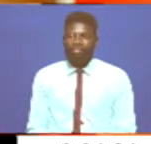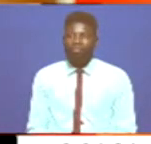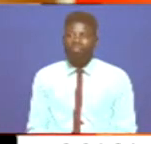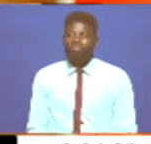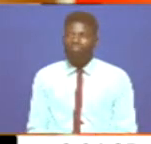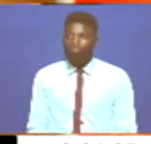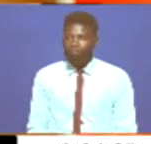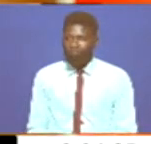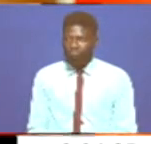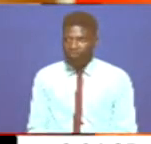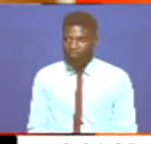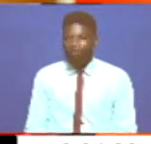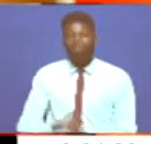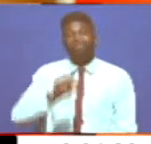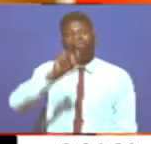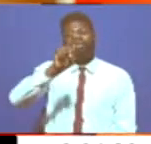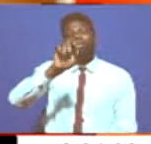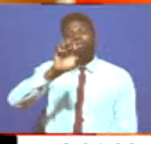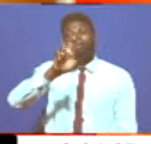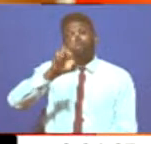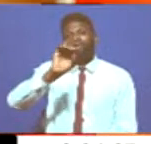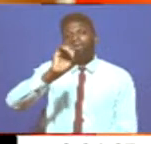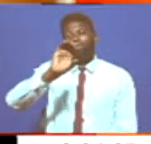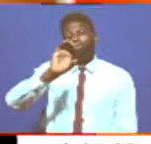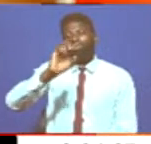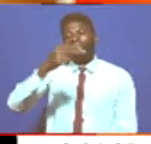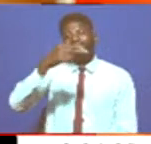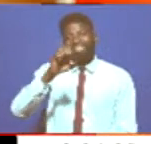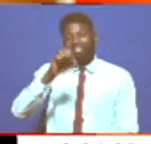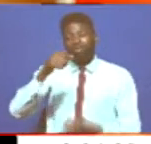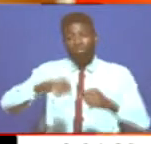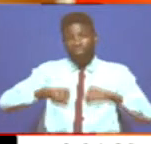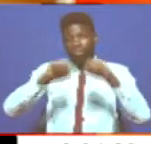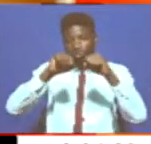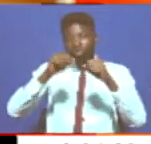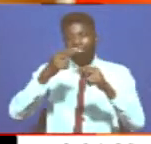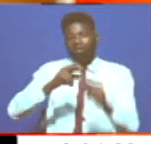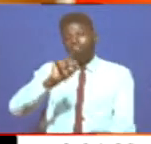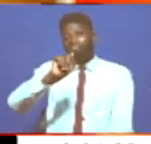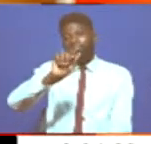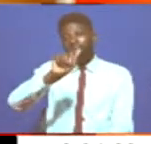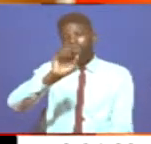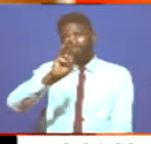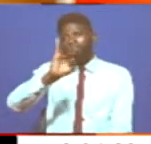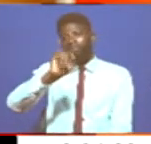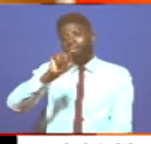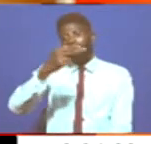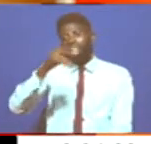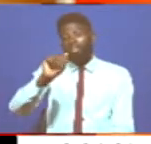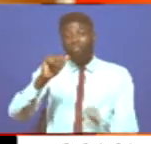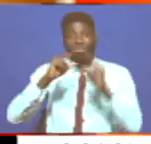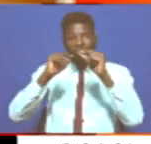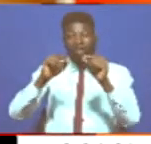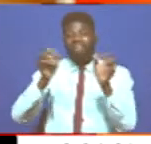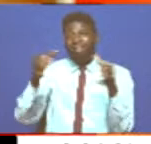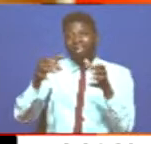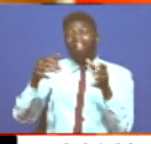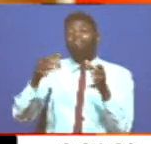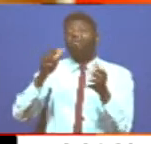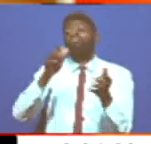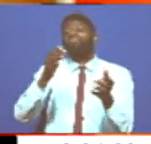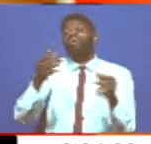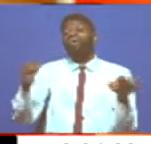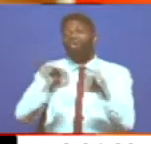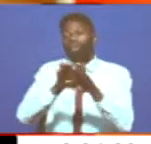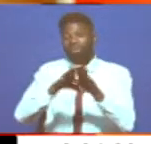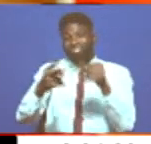Now, Karoche Brewery's chief executive Tabitha Karanja has said the company will shut down in the next 7 days if